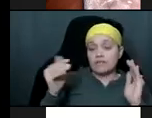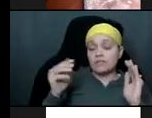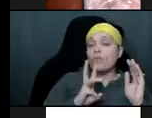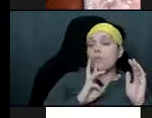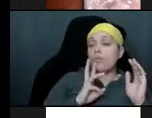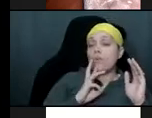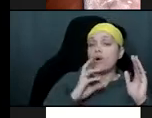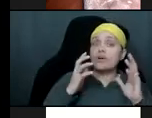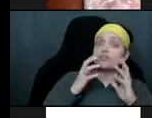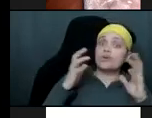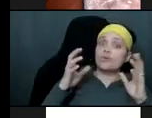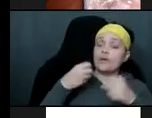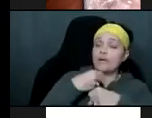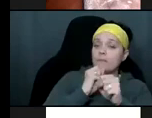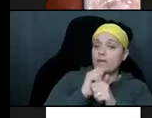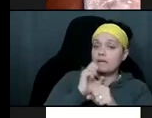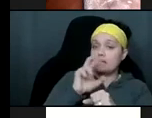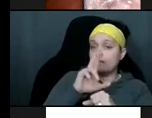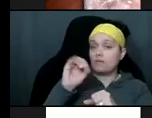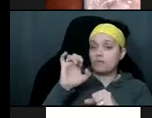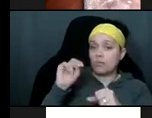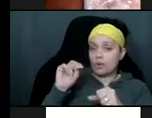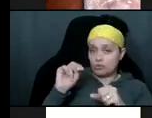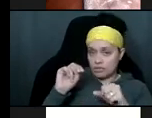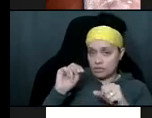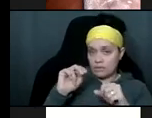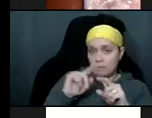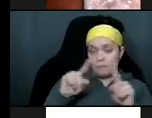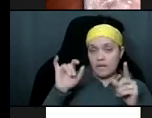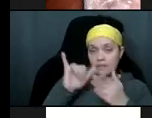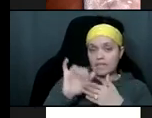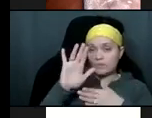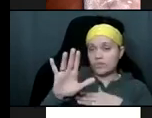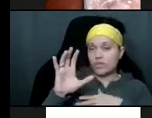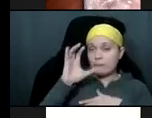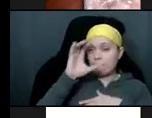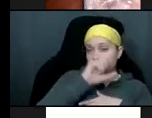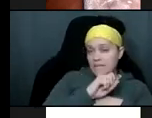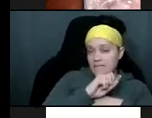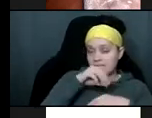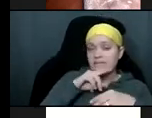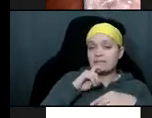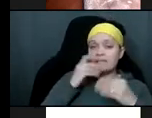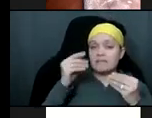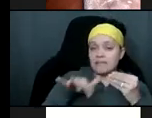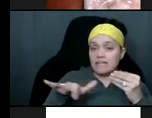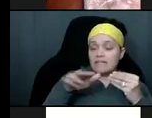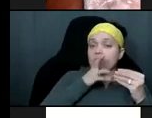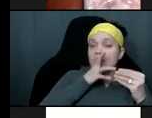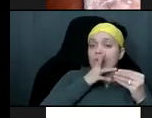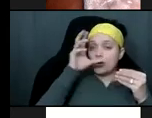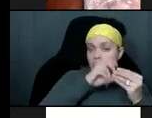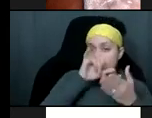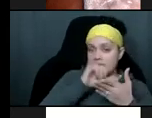is a great creator of erosion, but that's what you're missing in the desert, water.